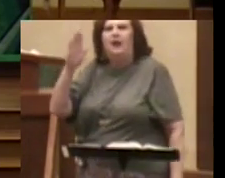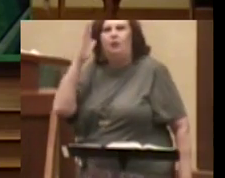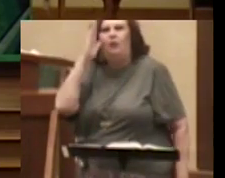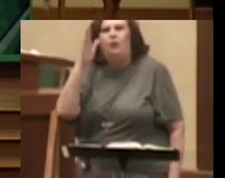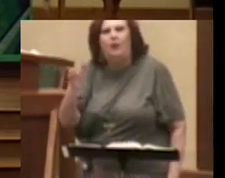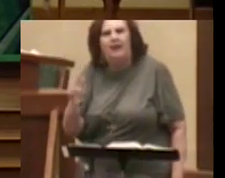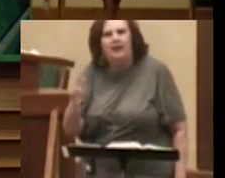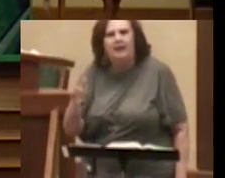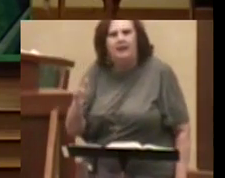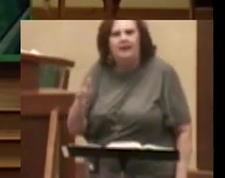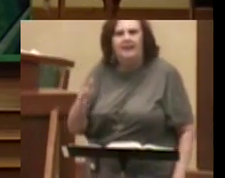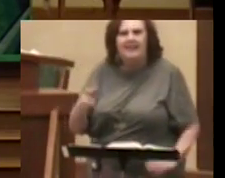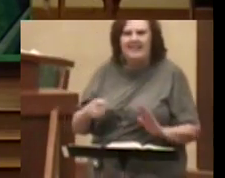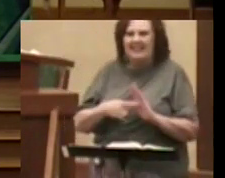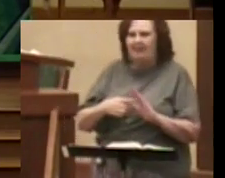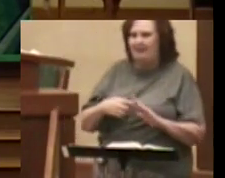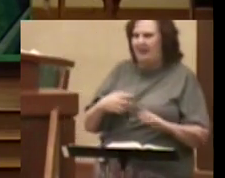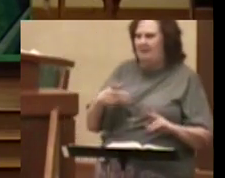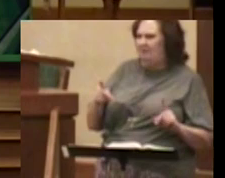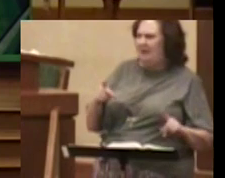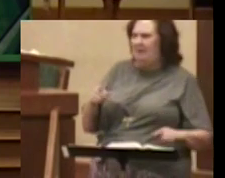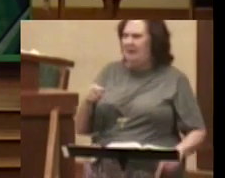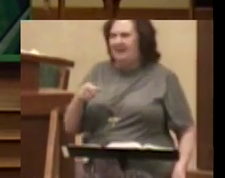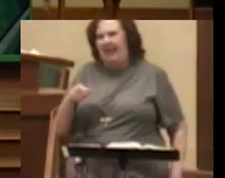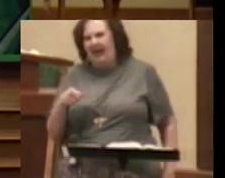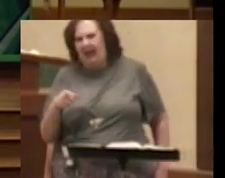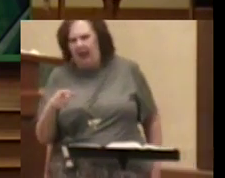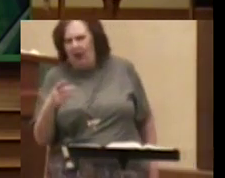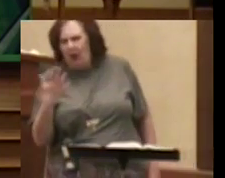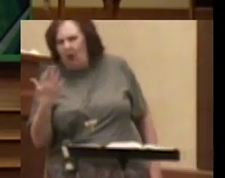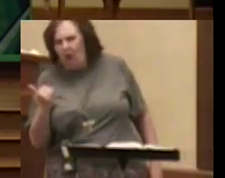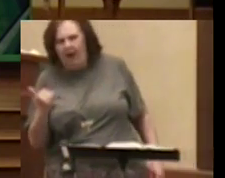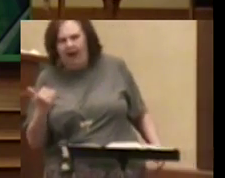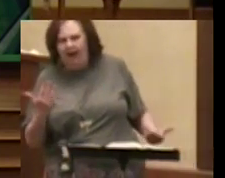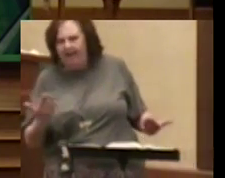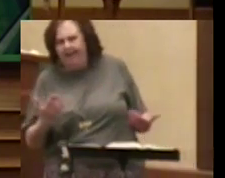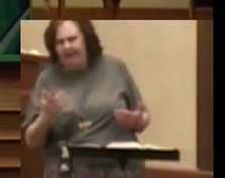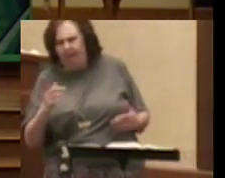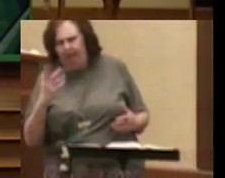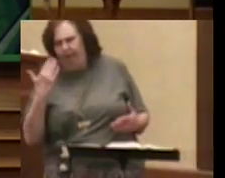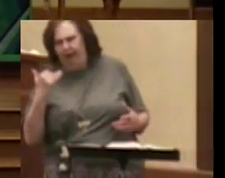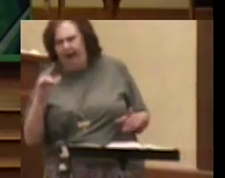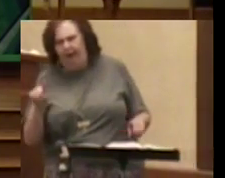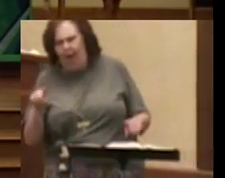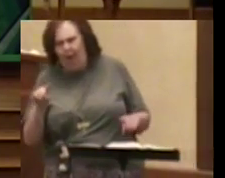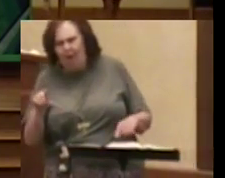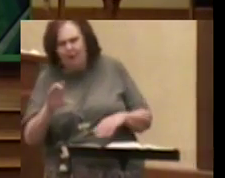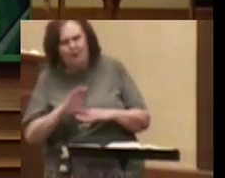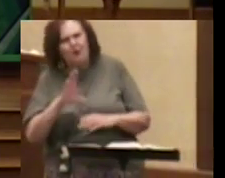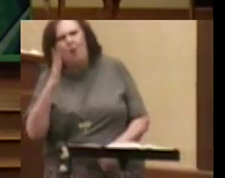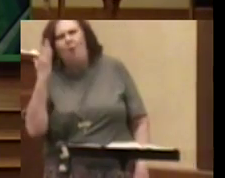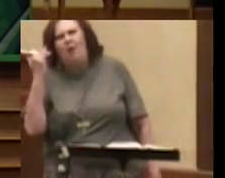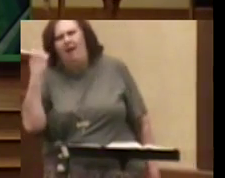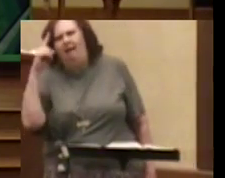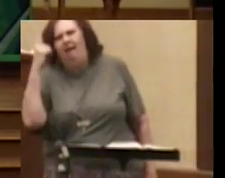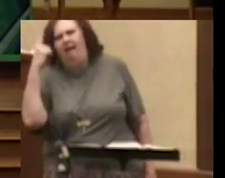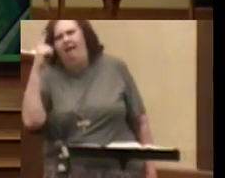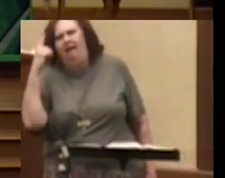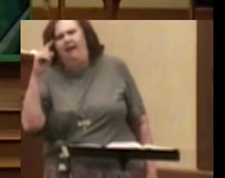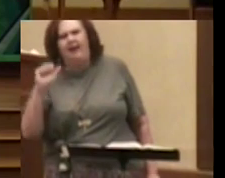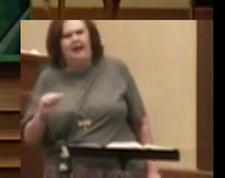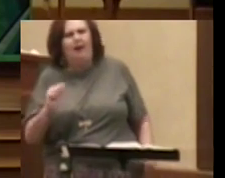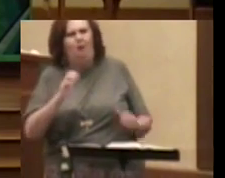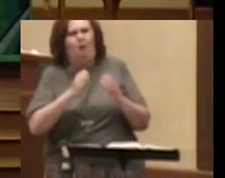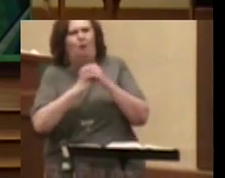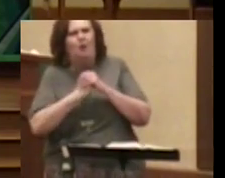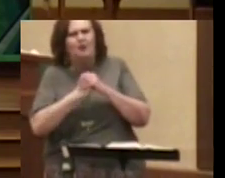Sometimes people may give you a hard time as to why you would spend time here in this sanctuary. Why go to church? I can worship God anywhere,